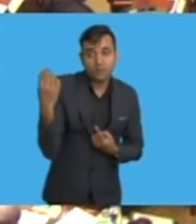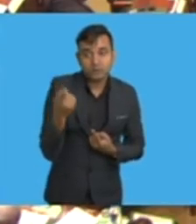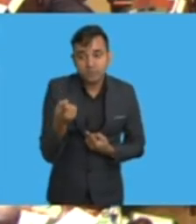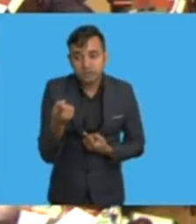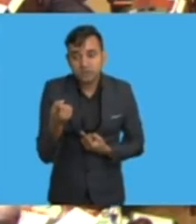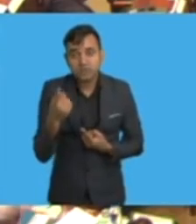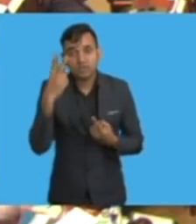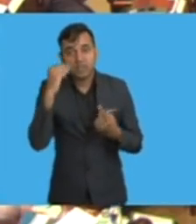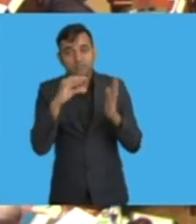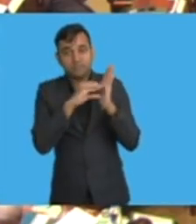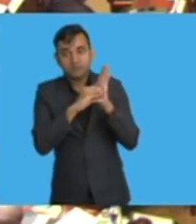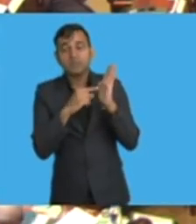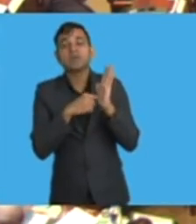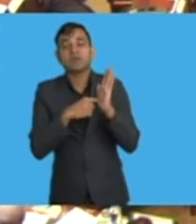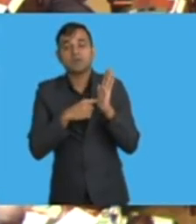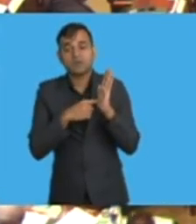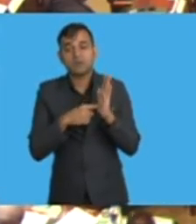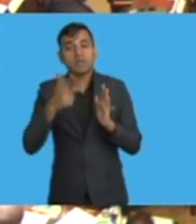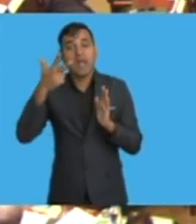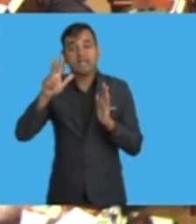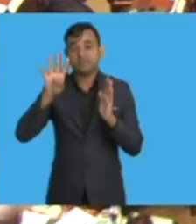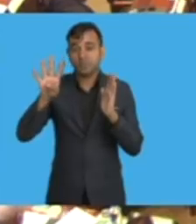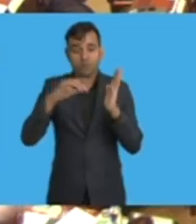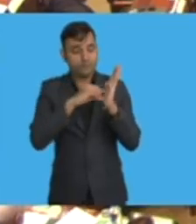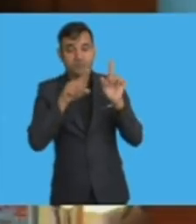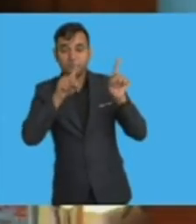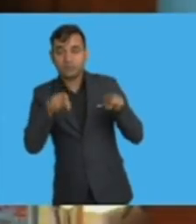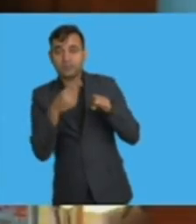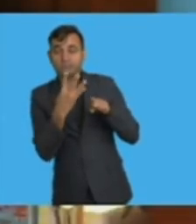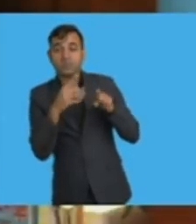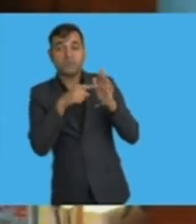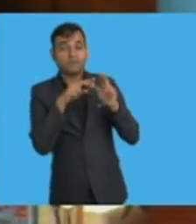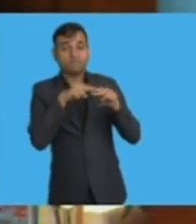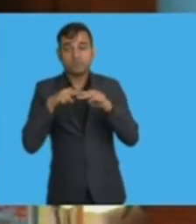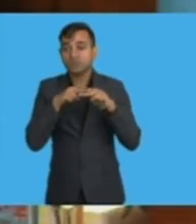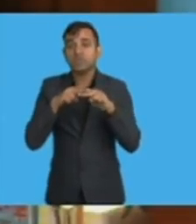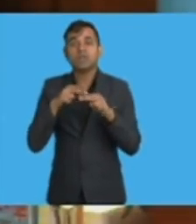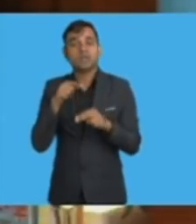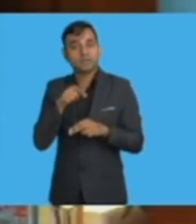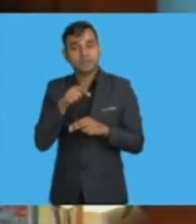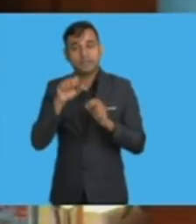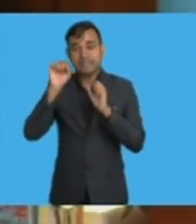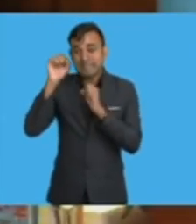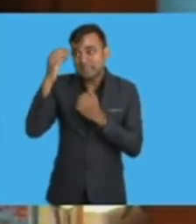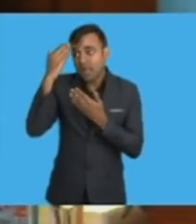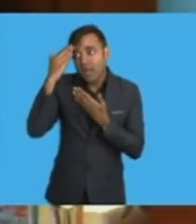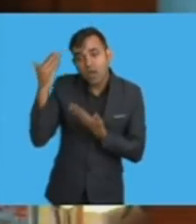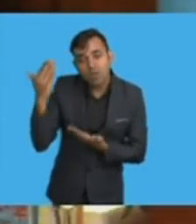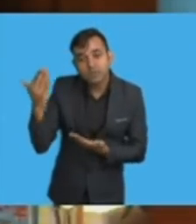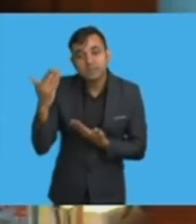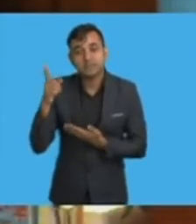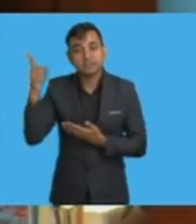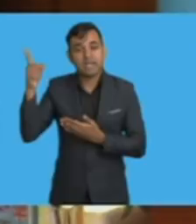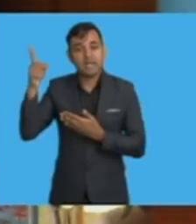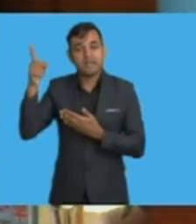in accordance with Section 84, subsection 5 of the Constitution of the Republic of Fiji, His Excellency Major General